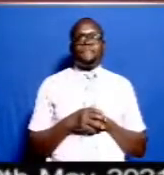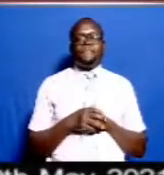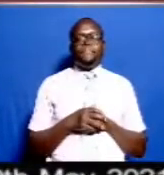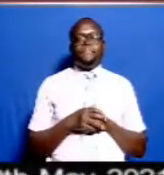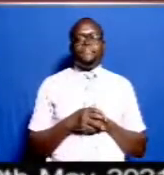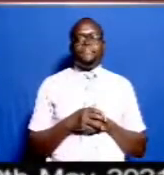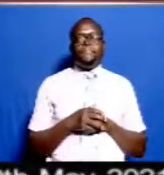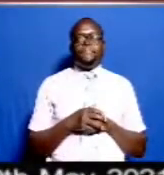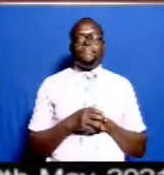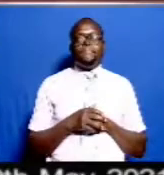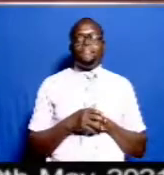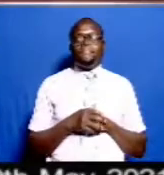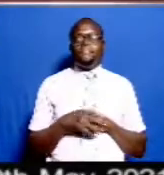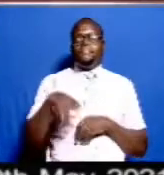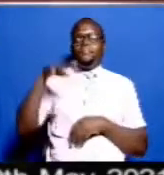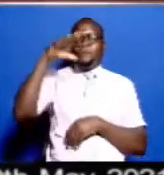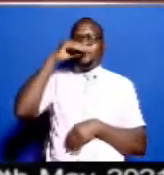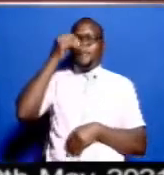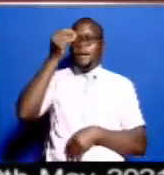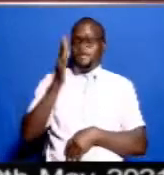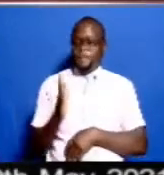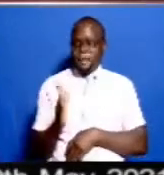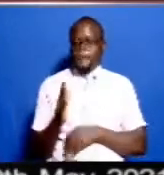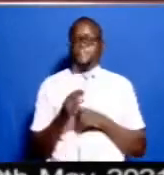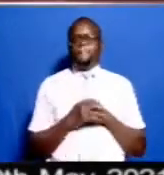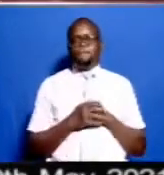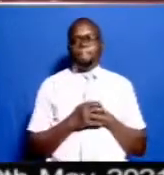2021. Madam Speaker,